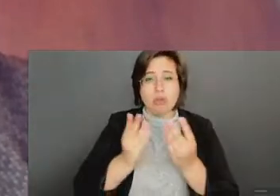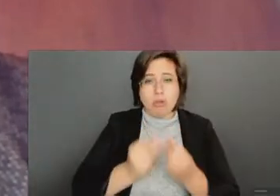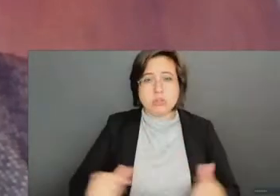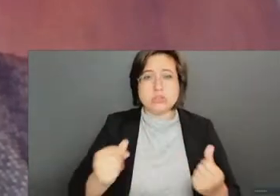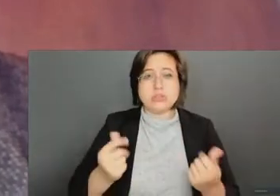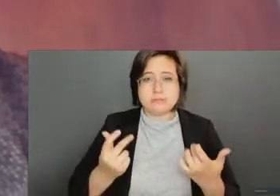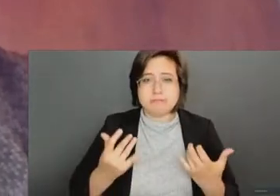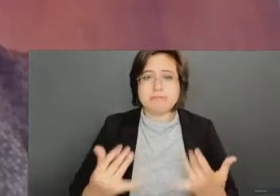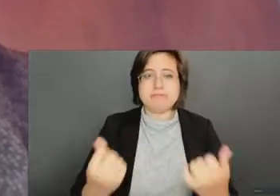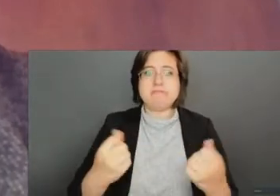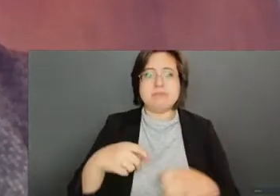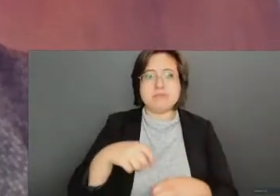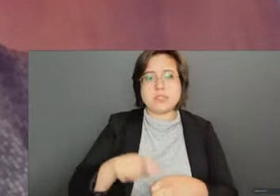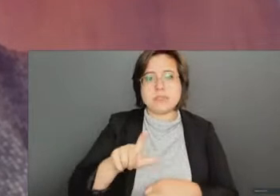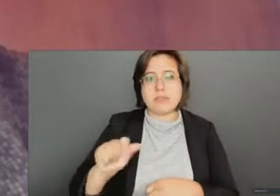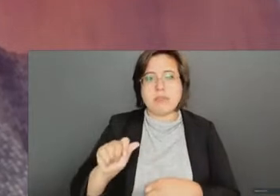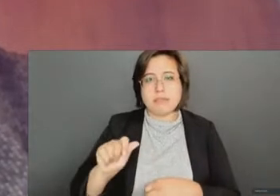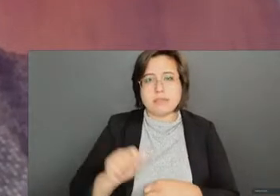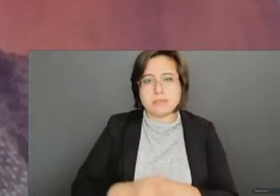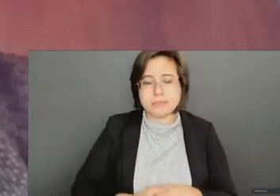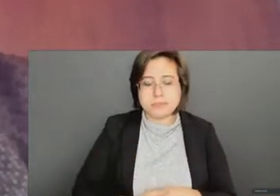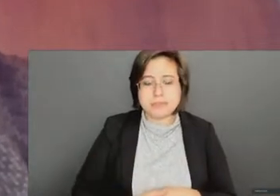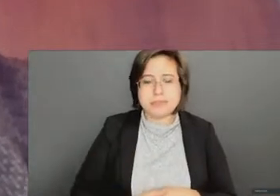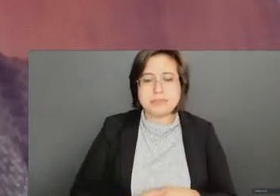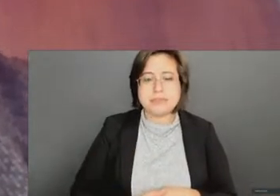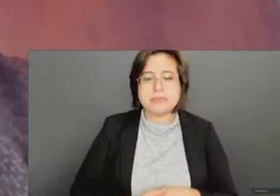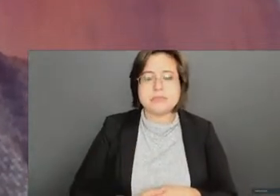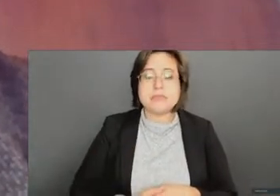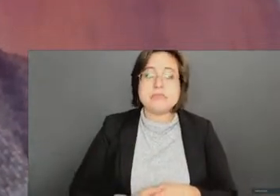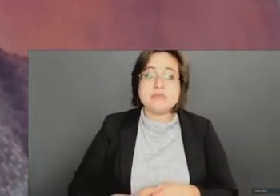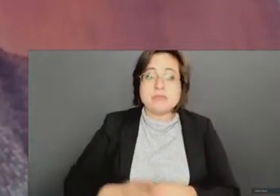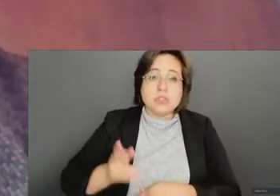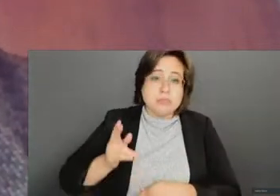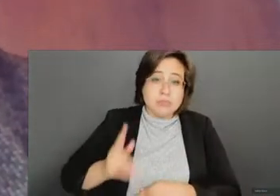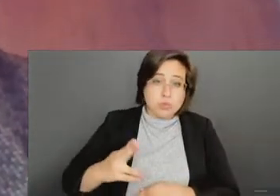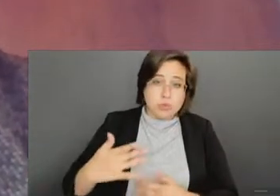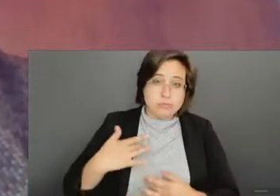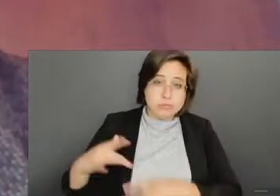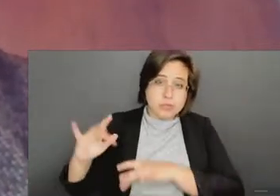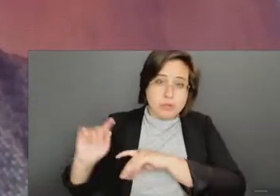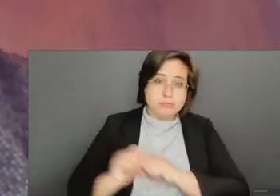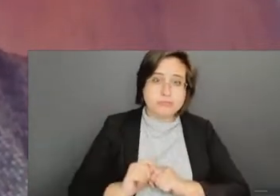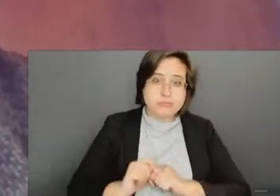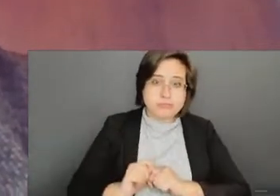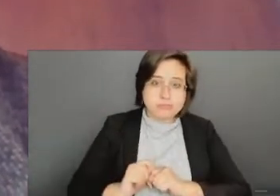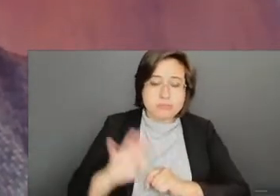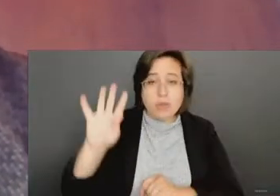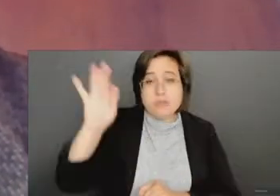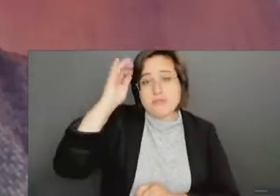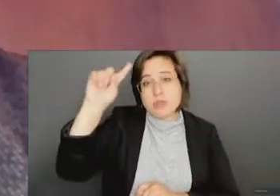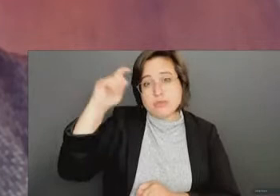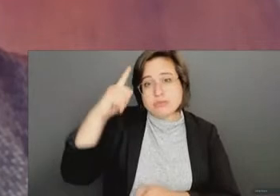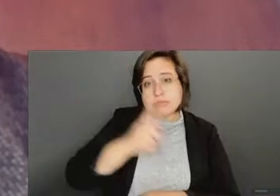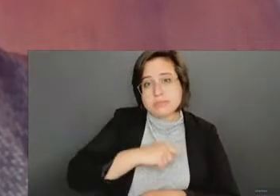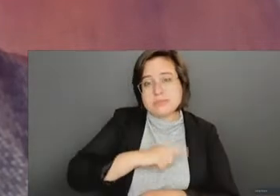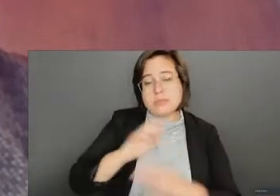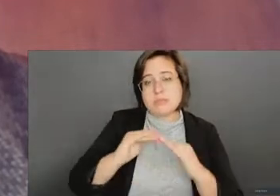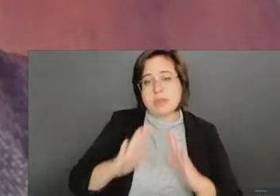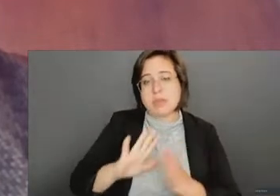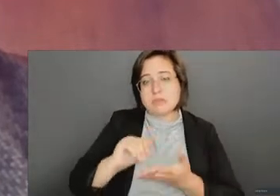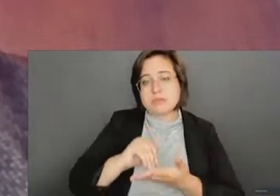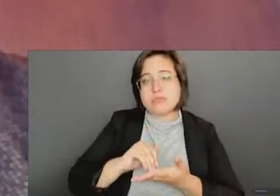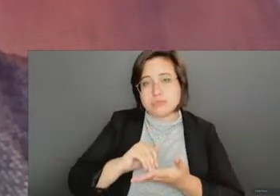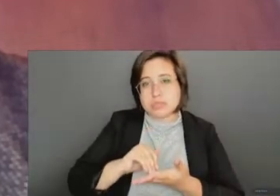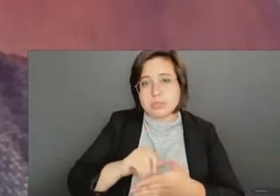Los Angeles. Traditionally, historically, federally qualified health centers are not only a health